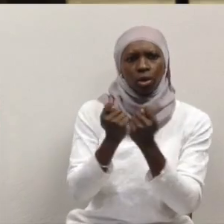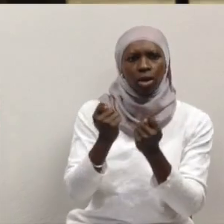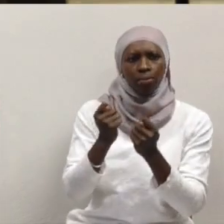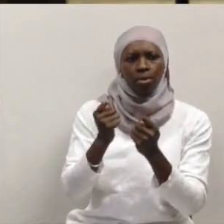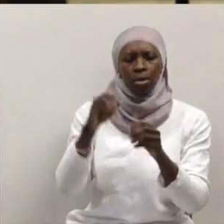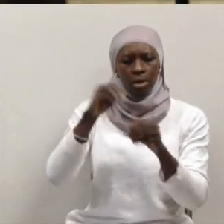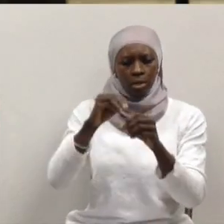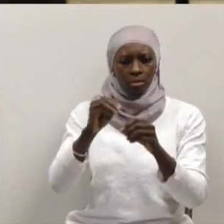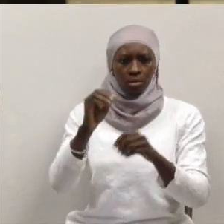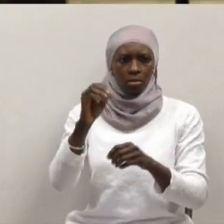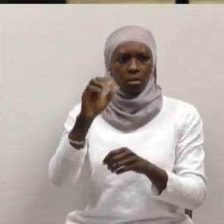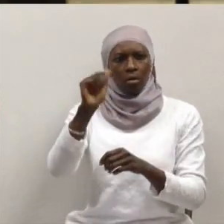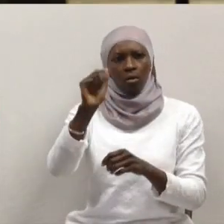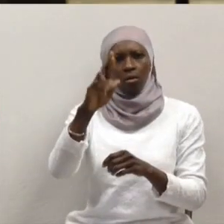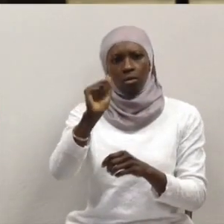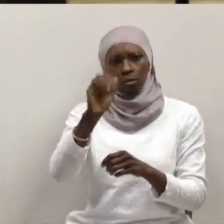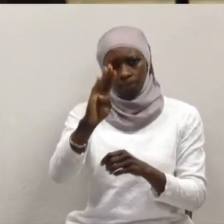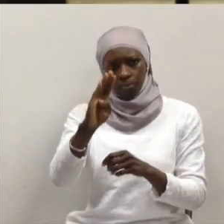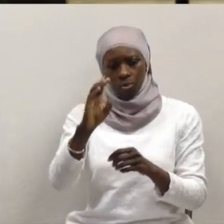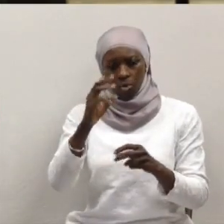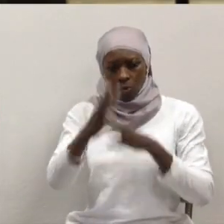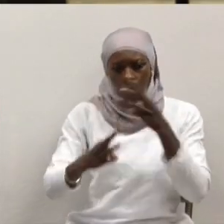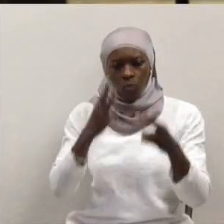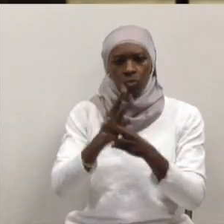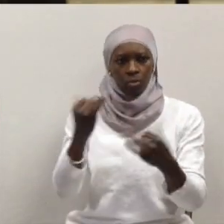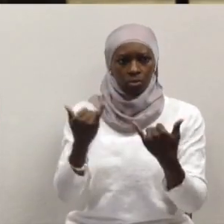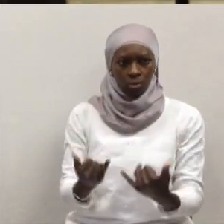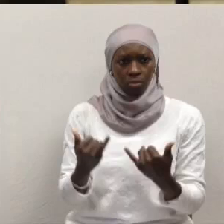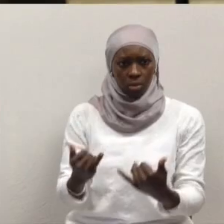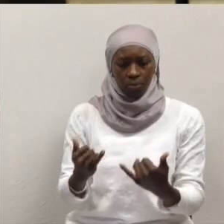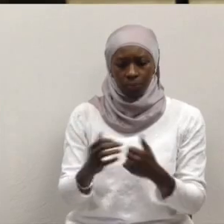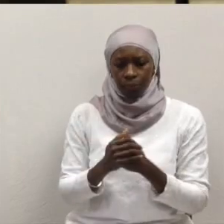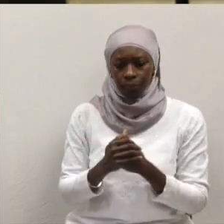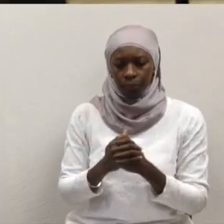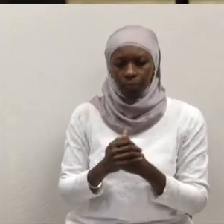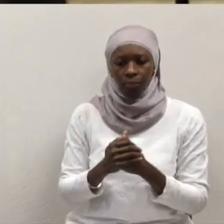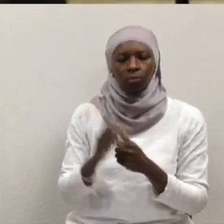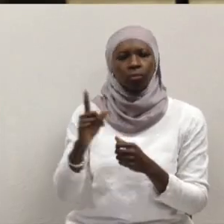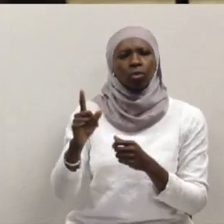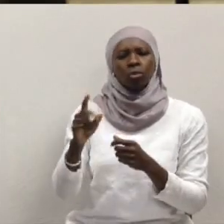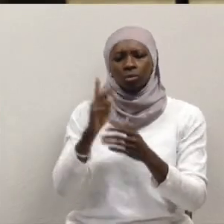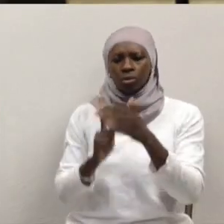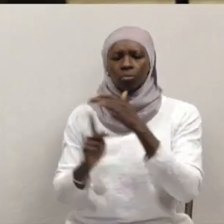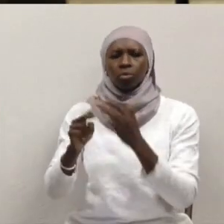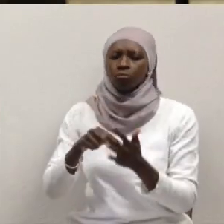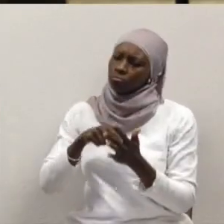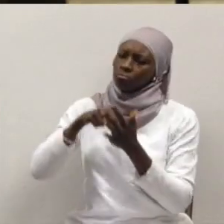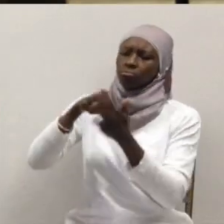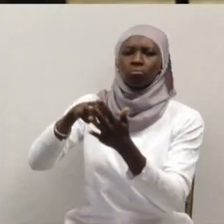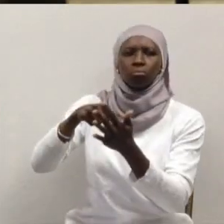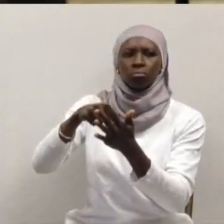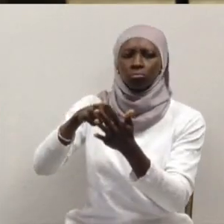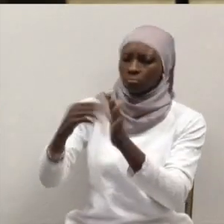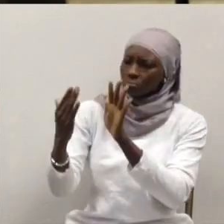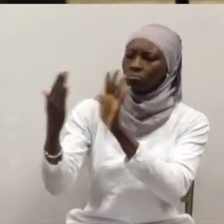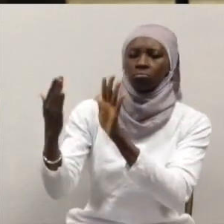people, the Prophet's tribe stood against him. So, looking for peace and avoidance